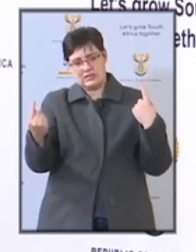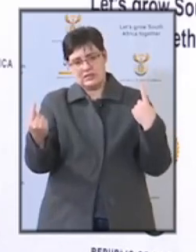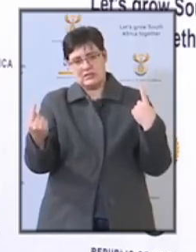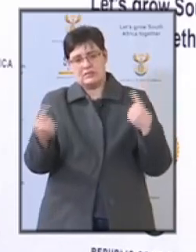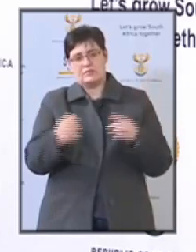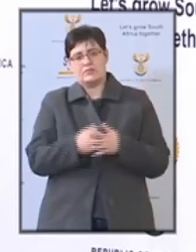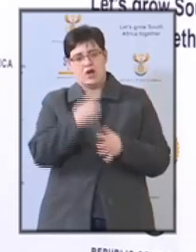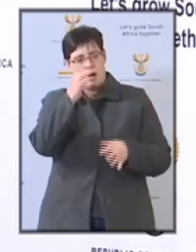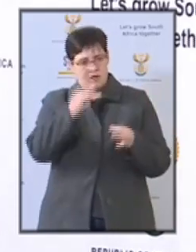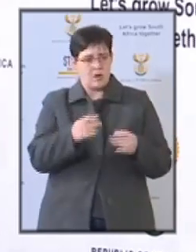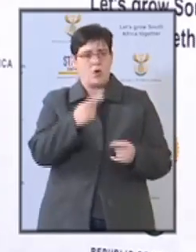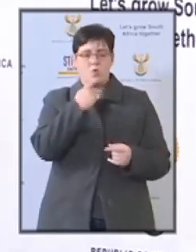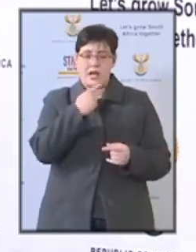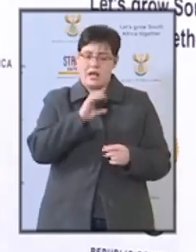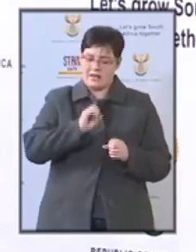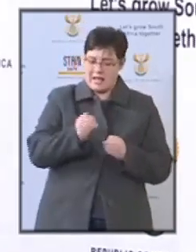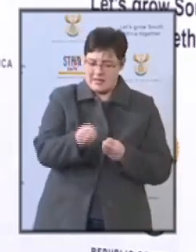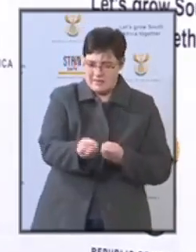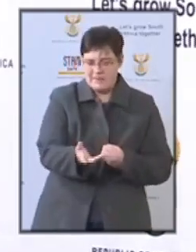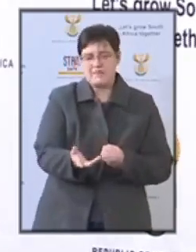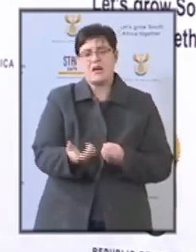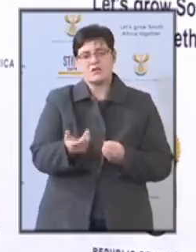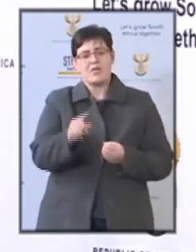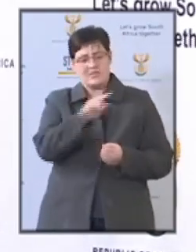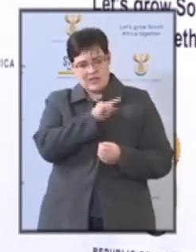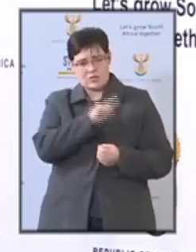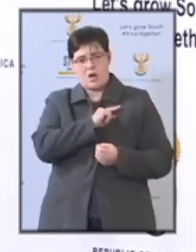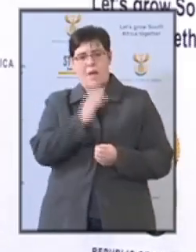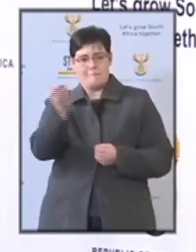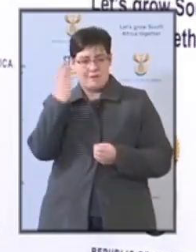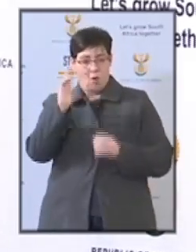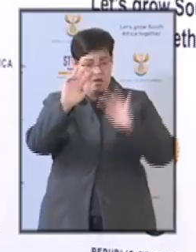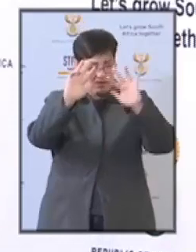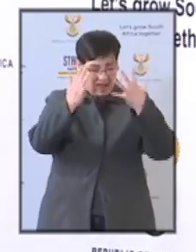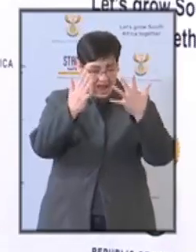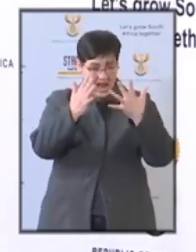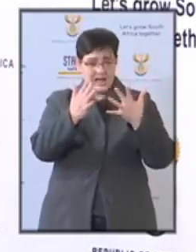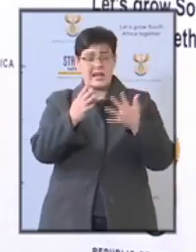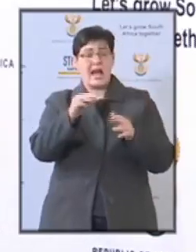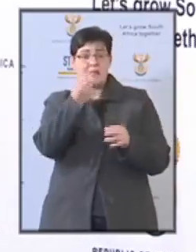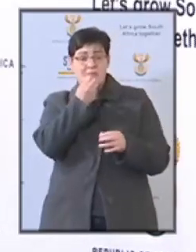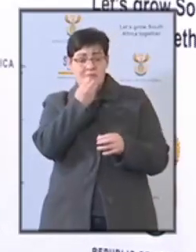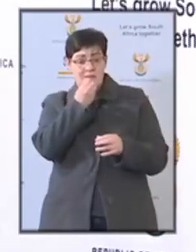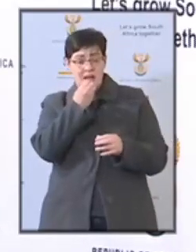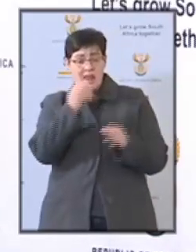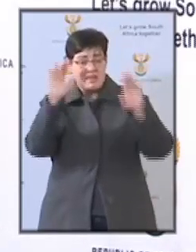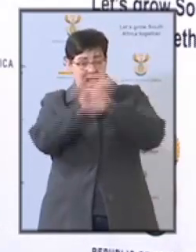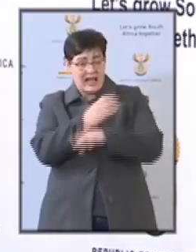the colleagues who made that input. So we do believe that this matter was resolved.